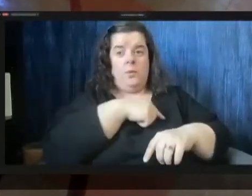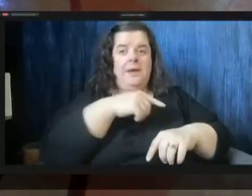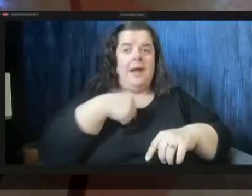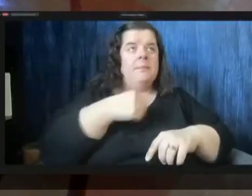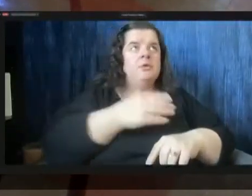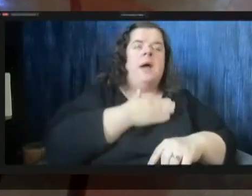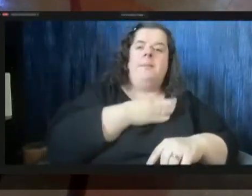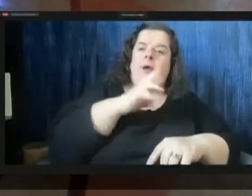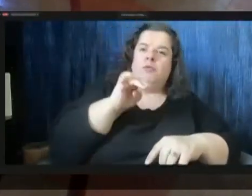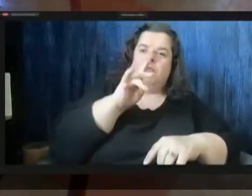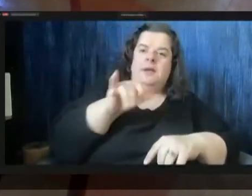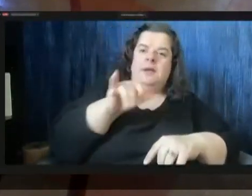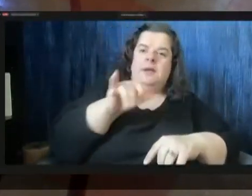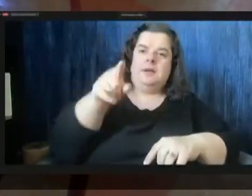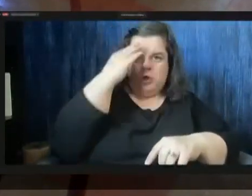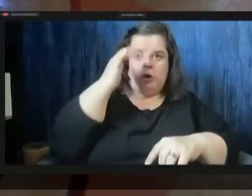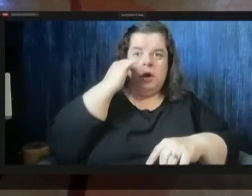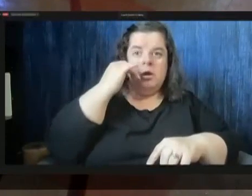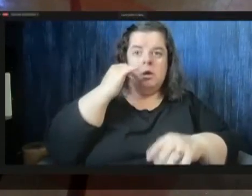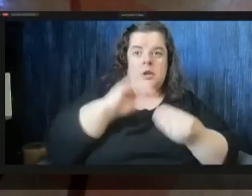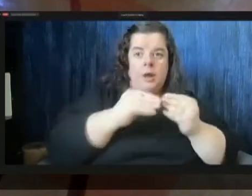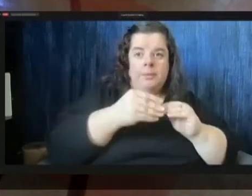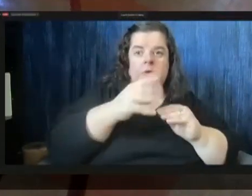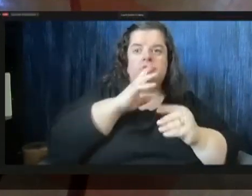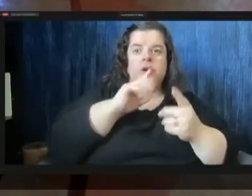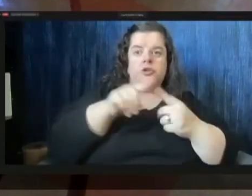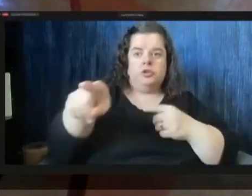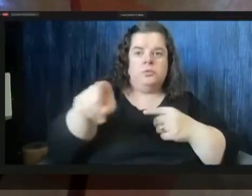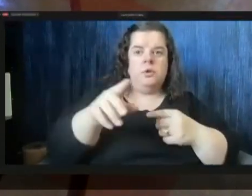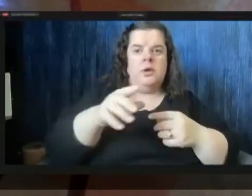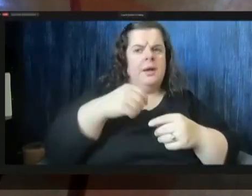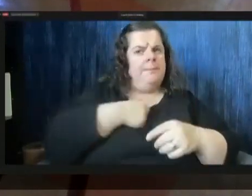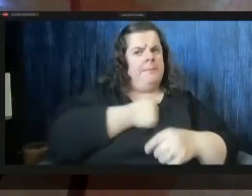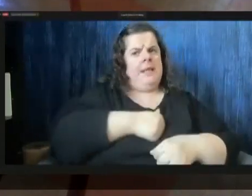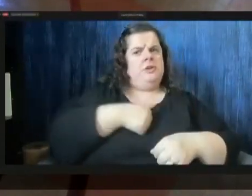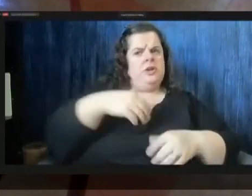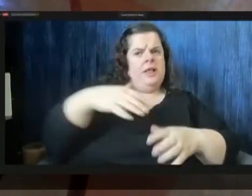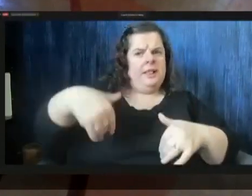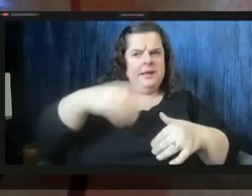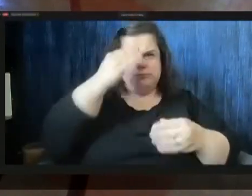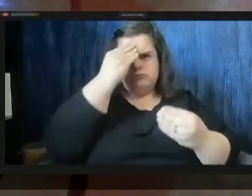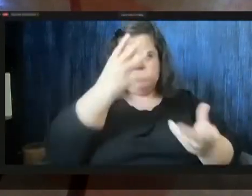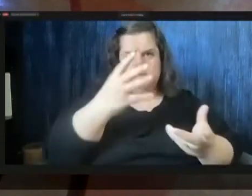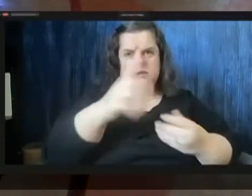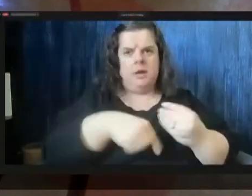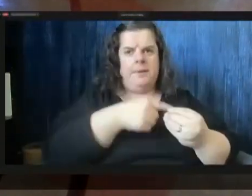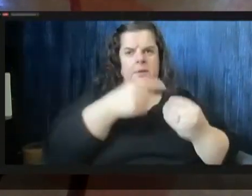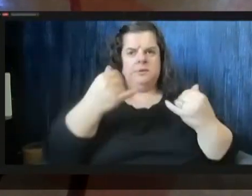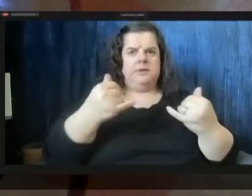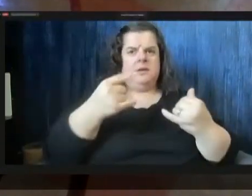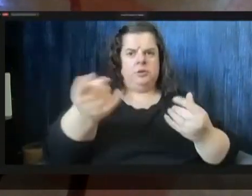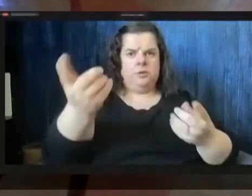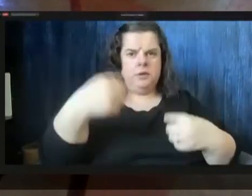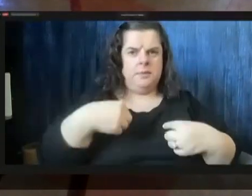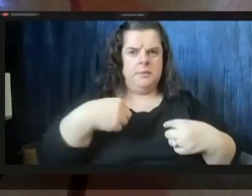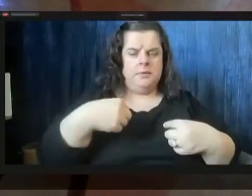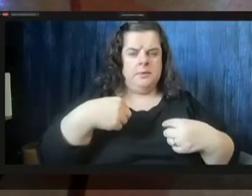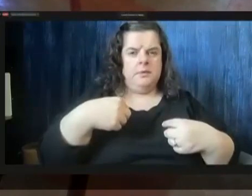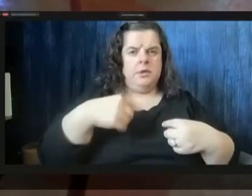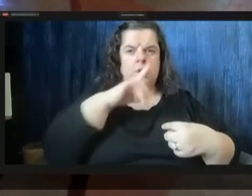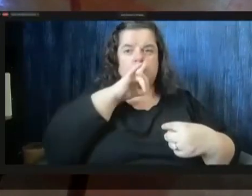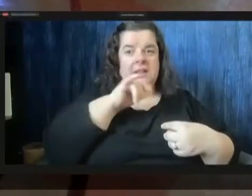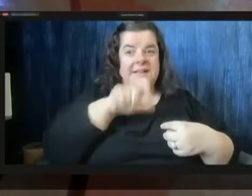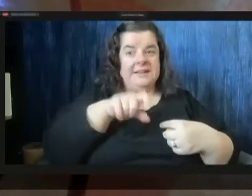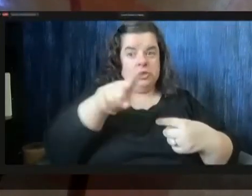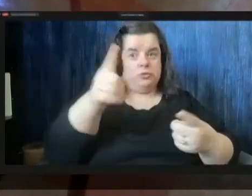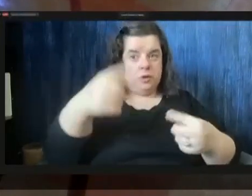knew your number and could talk to you. So I do apologize. There was such a late notice to people about this. So you came, and we really need you to come. So I